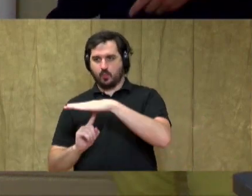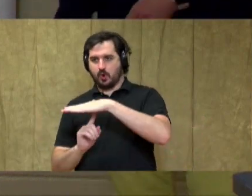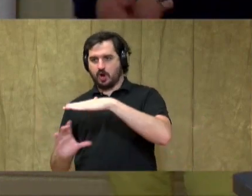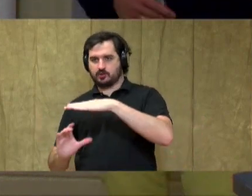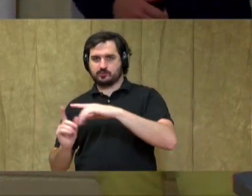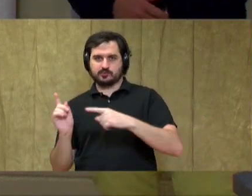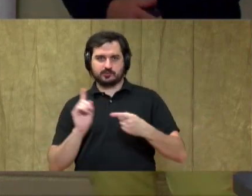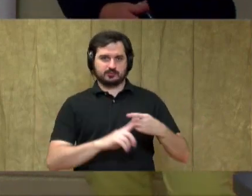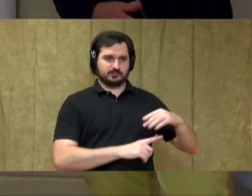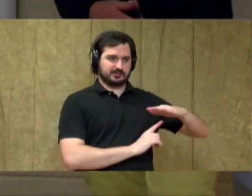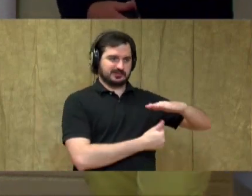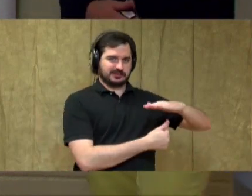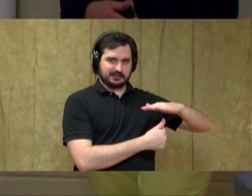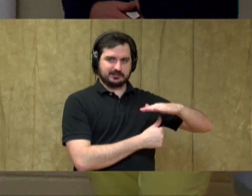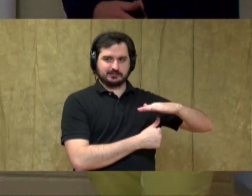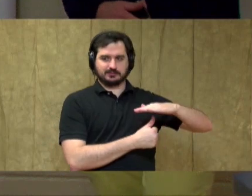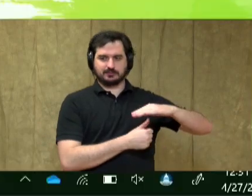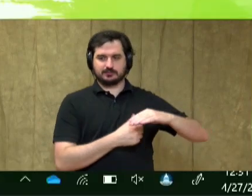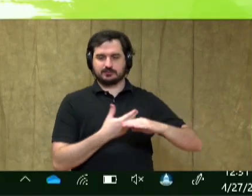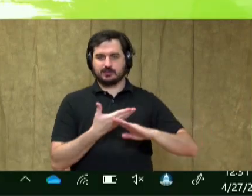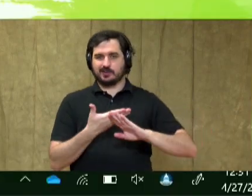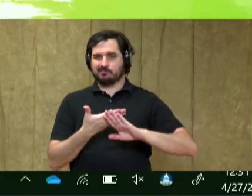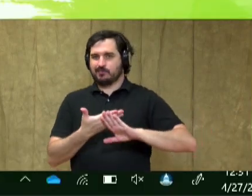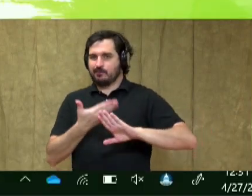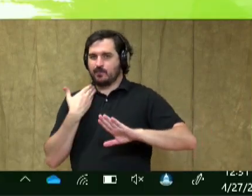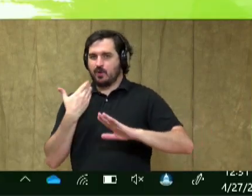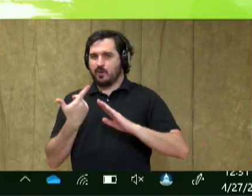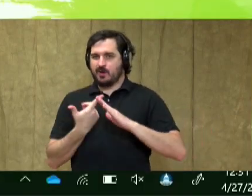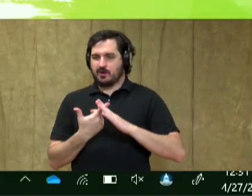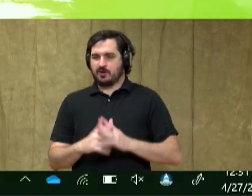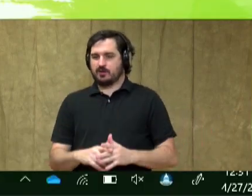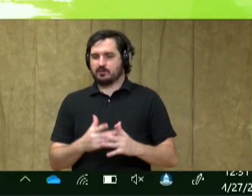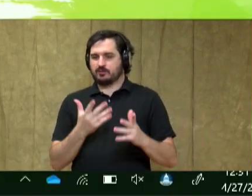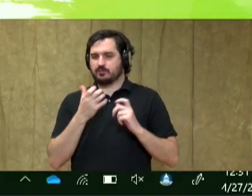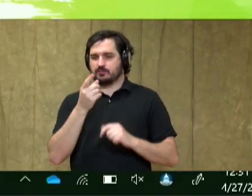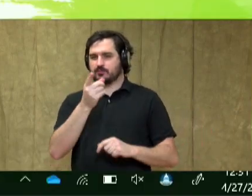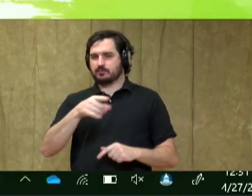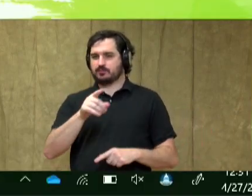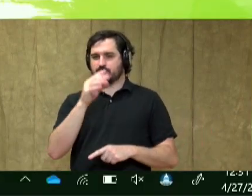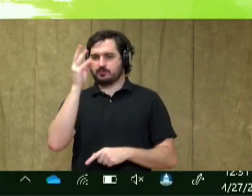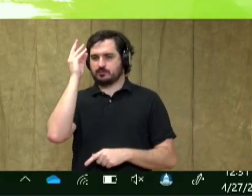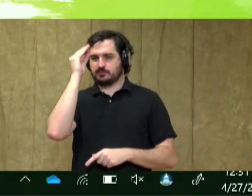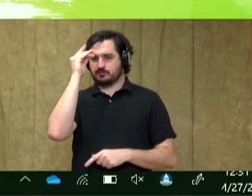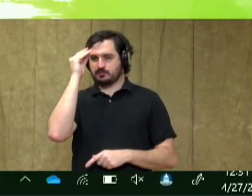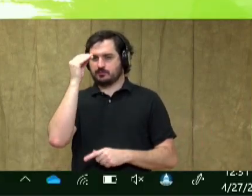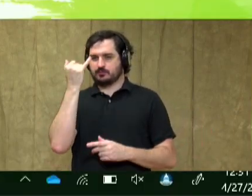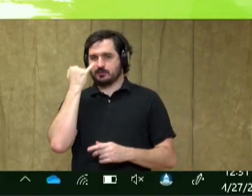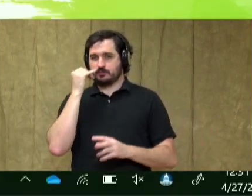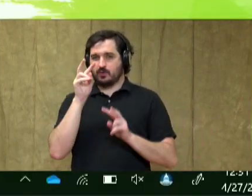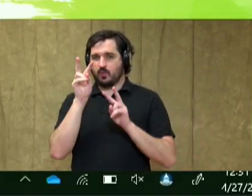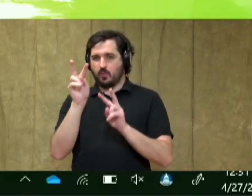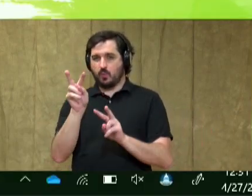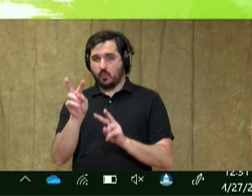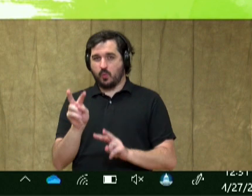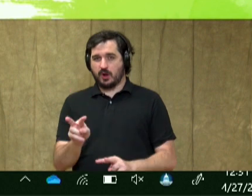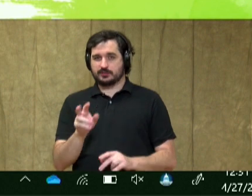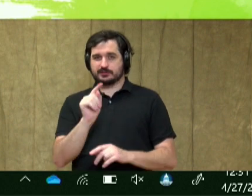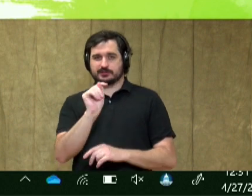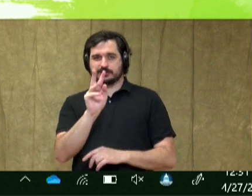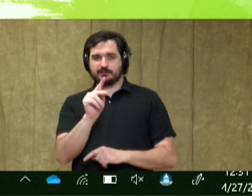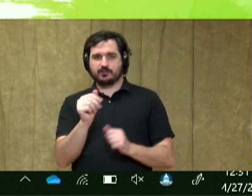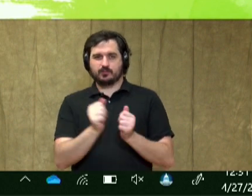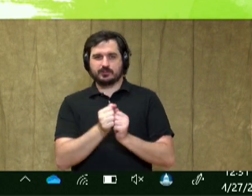Before we get started, I want you to think about, if you're watching it with someone, a mom or dad or brother